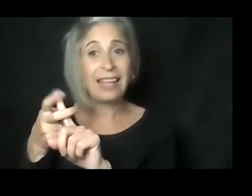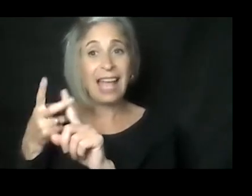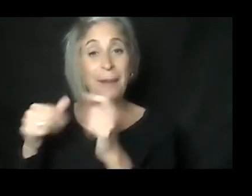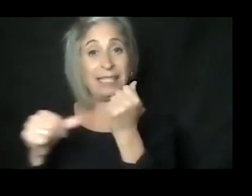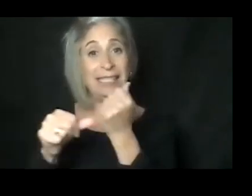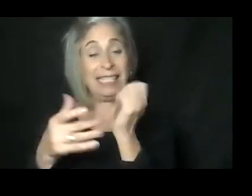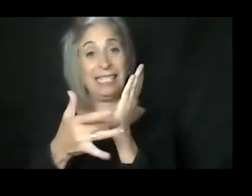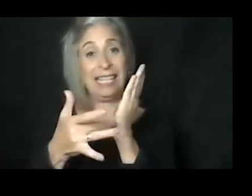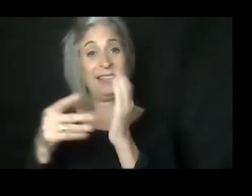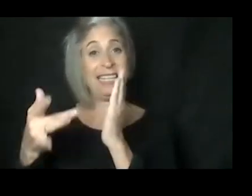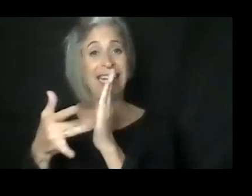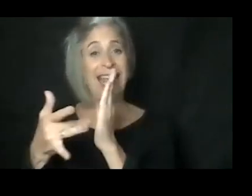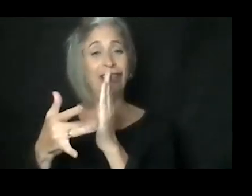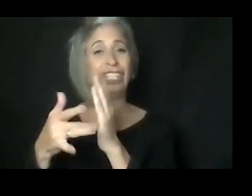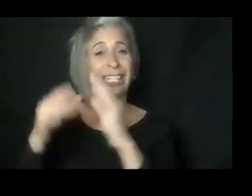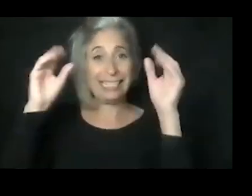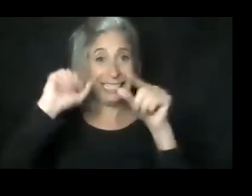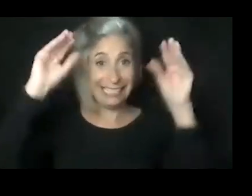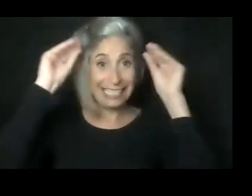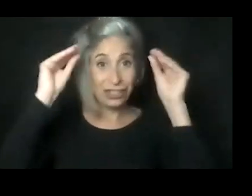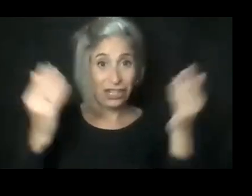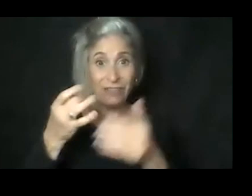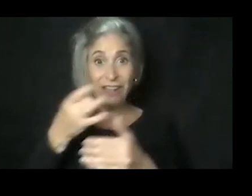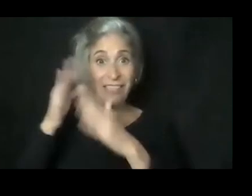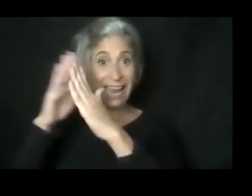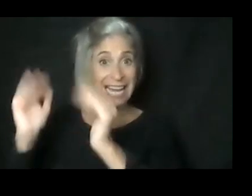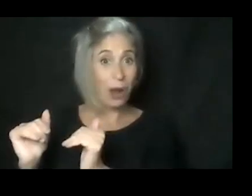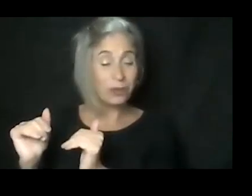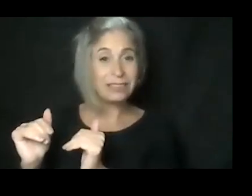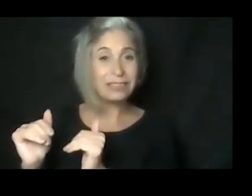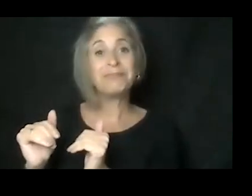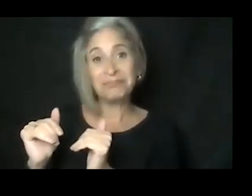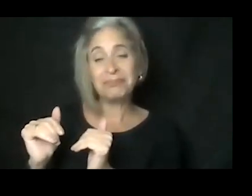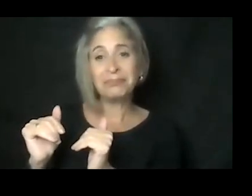technology instructor at the Lighthouse here, and we turn out